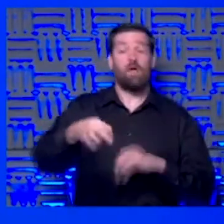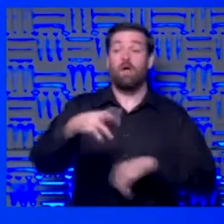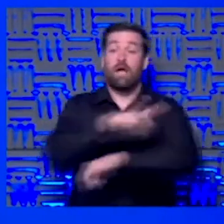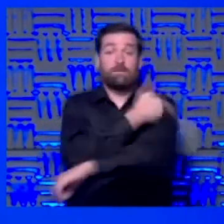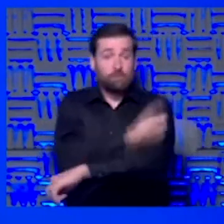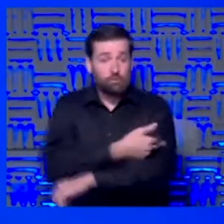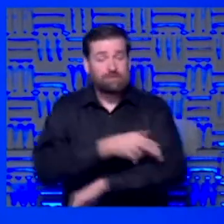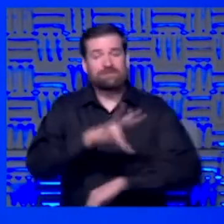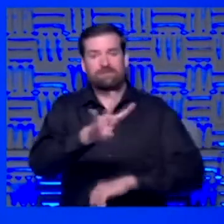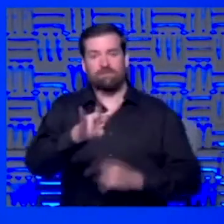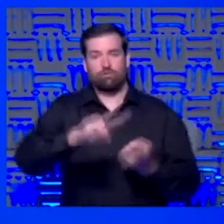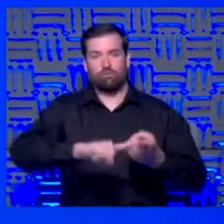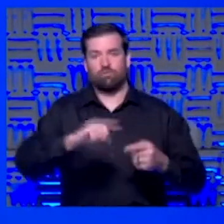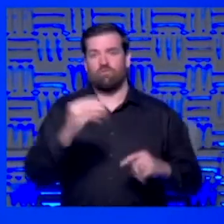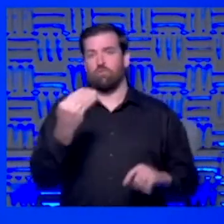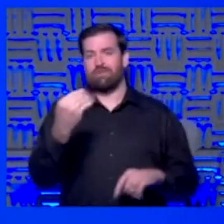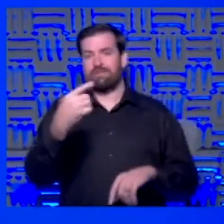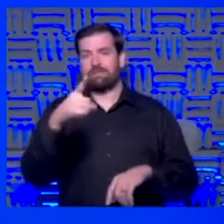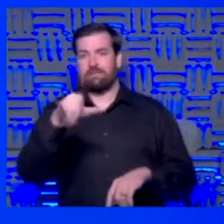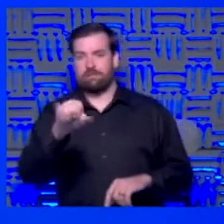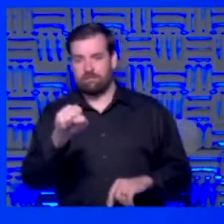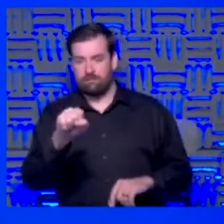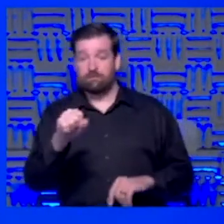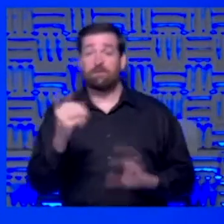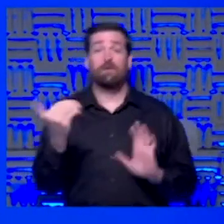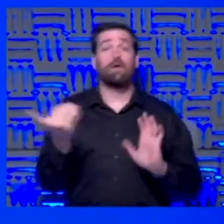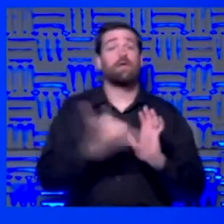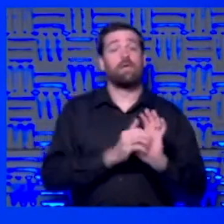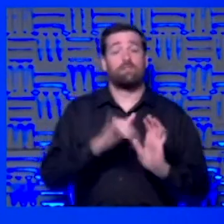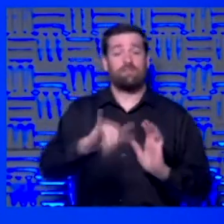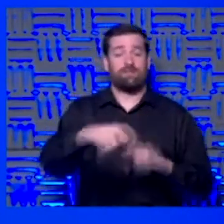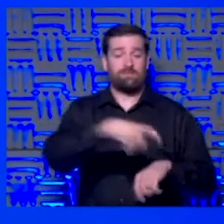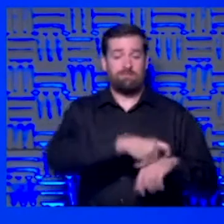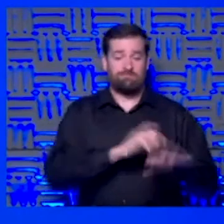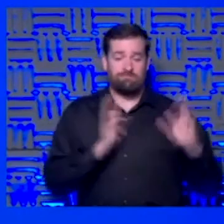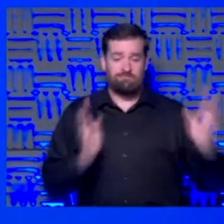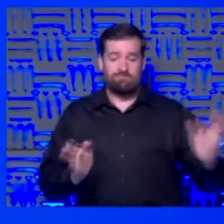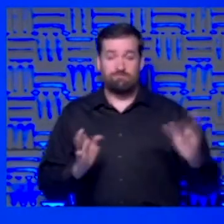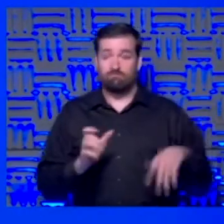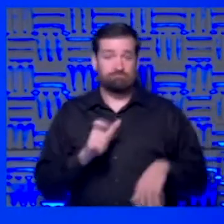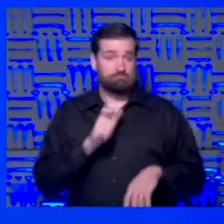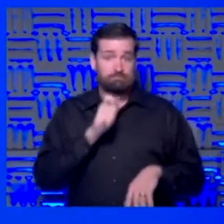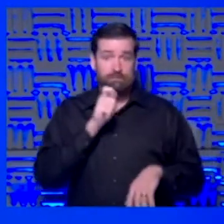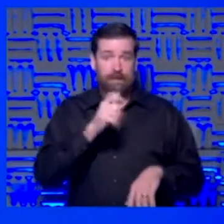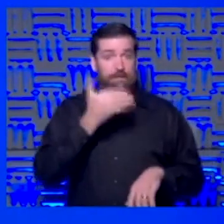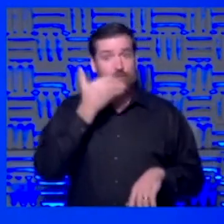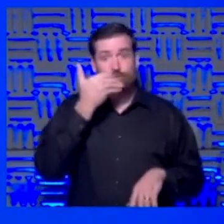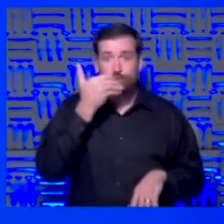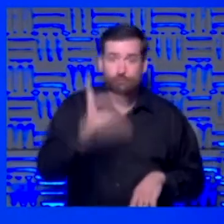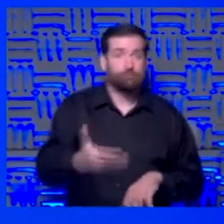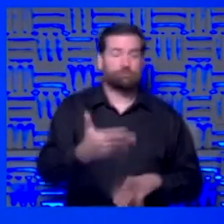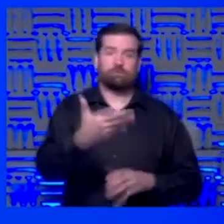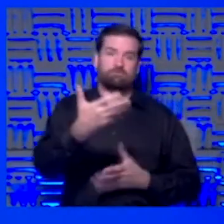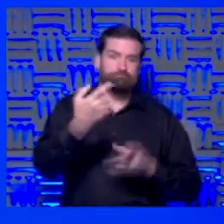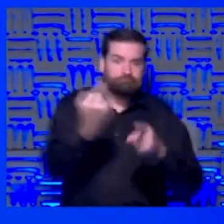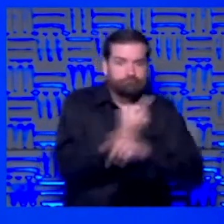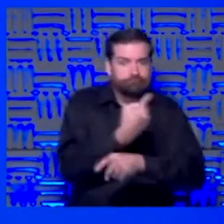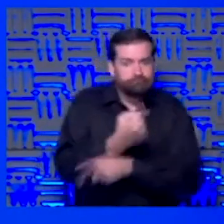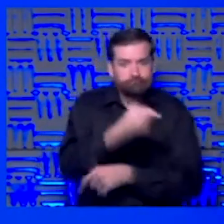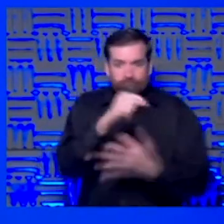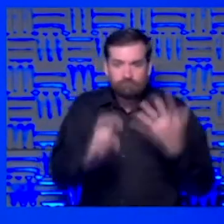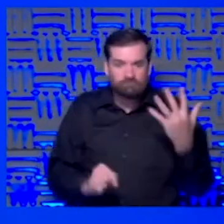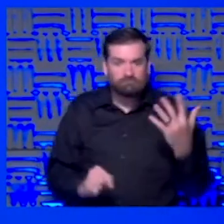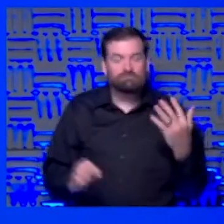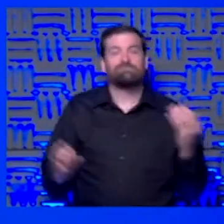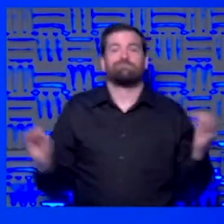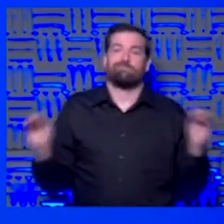10 to 14 days behind that. And again, during that time, if people aren't practicing good, optimal practices, there can be even